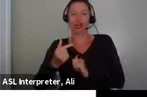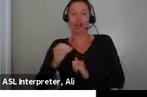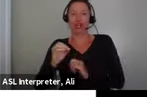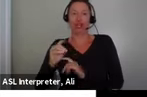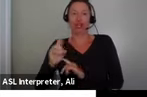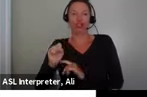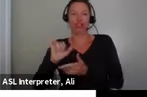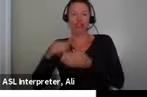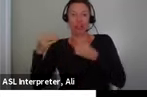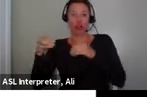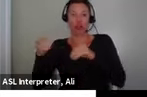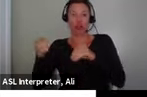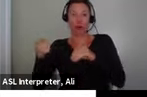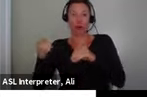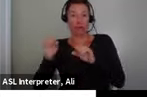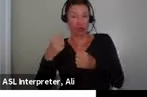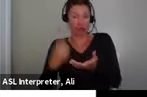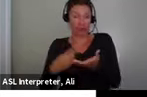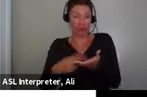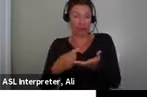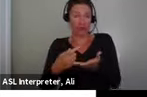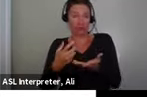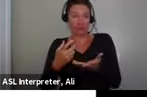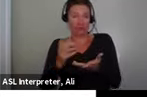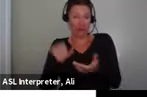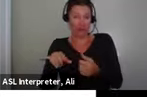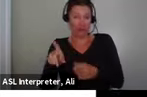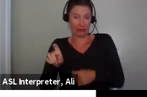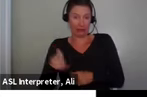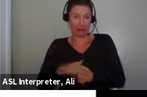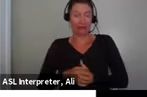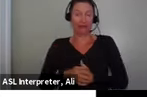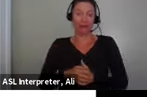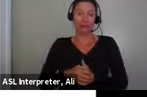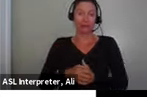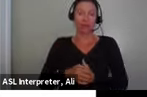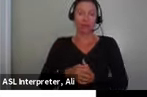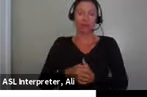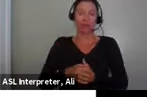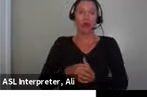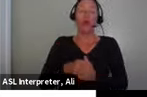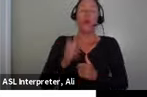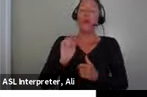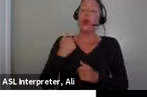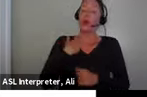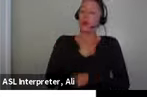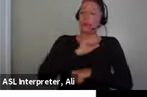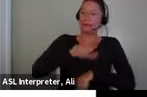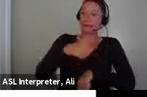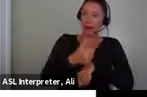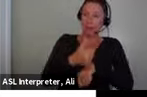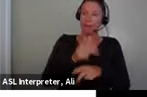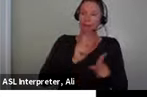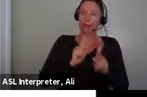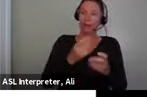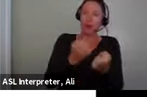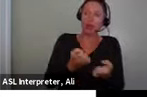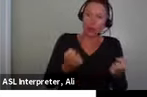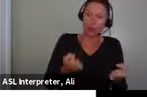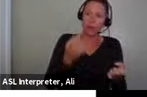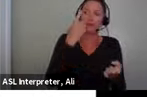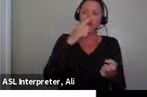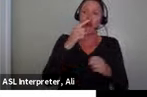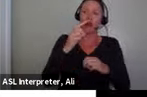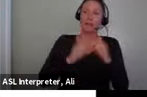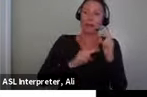So the staging areas for that section of the project are going to be located